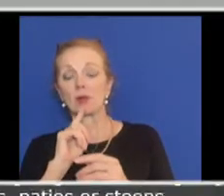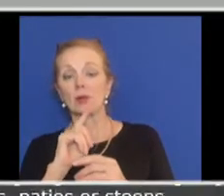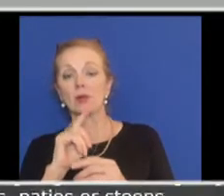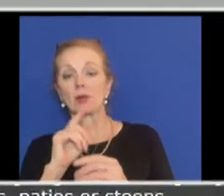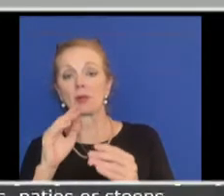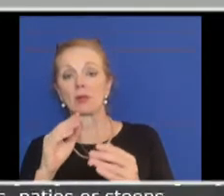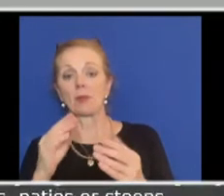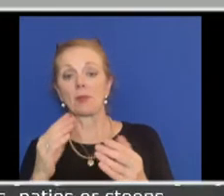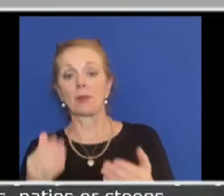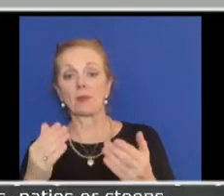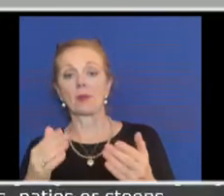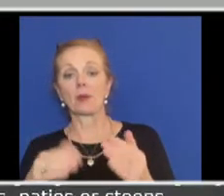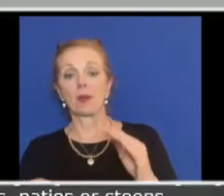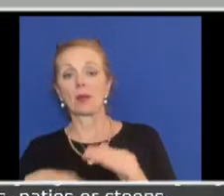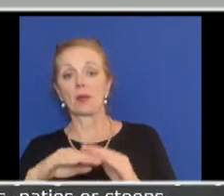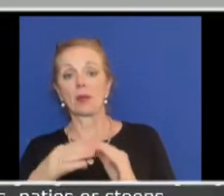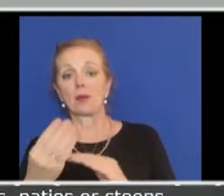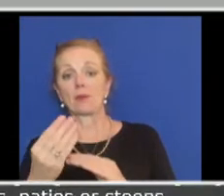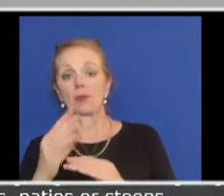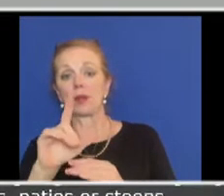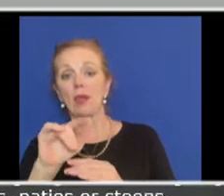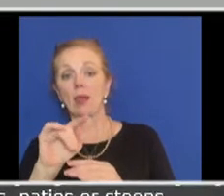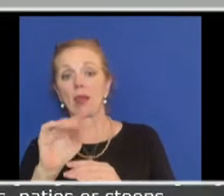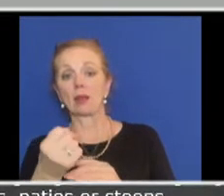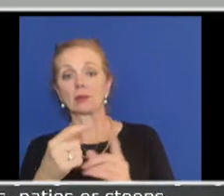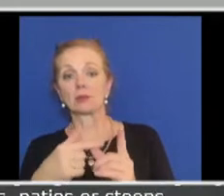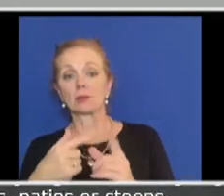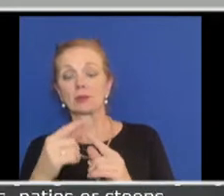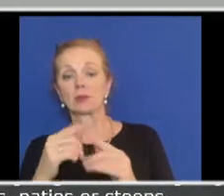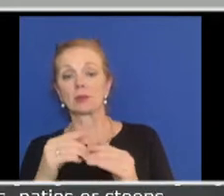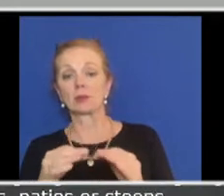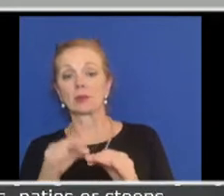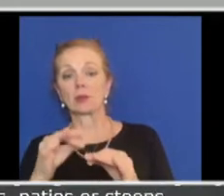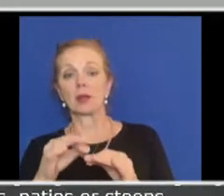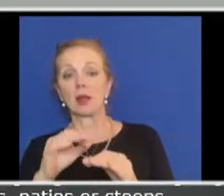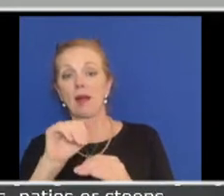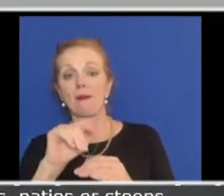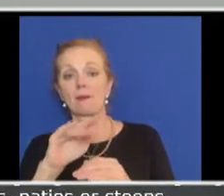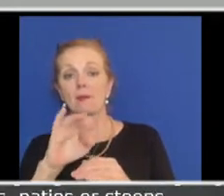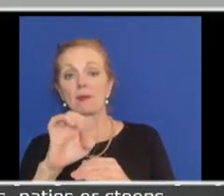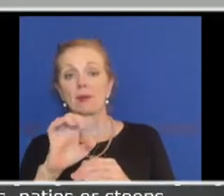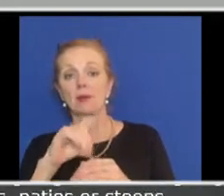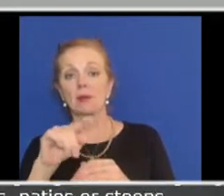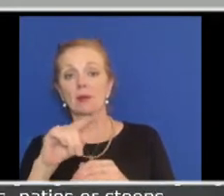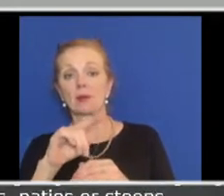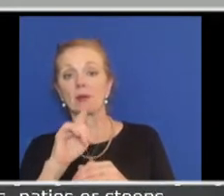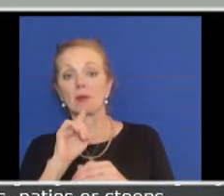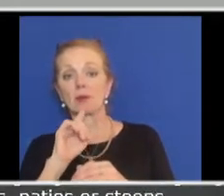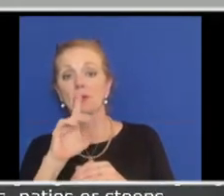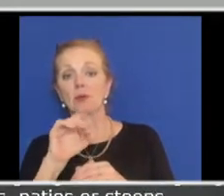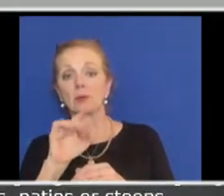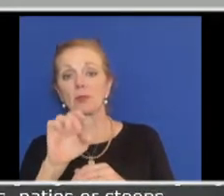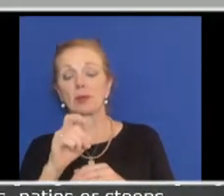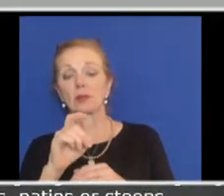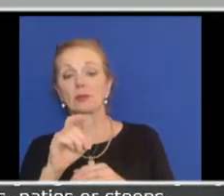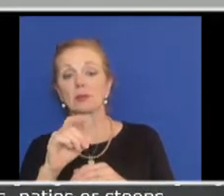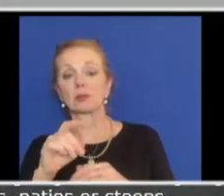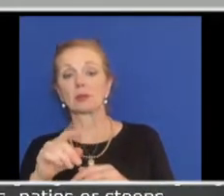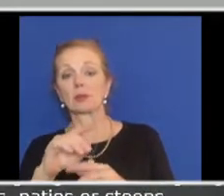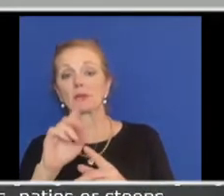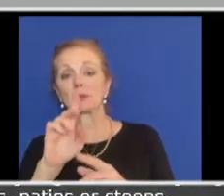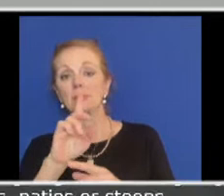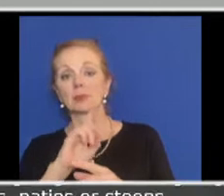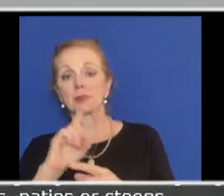allow up to 14 Lots along an extension of gondola Avenue those would be duplex dwelling units or single-family